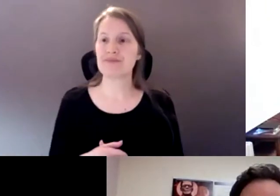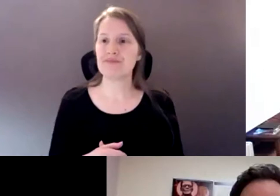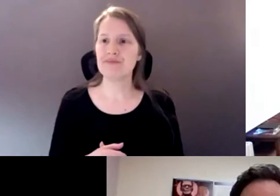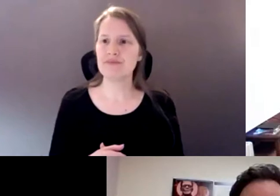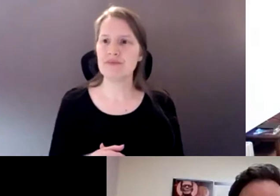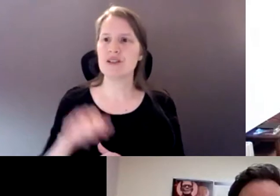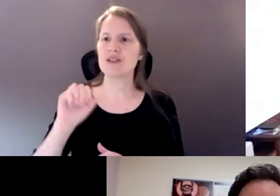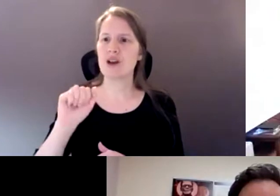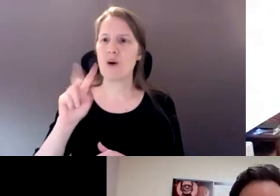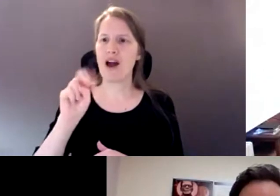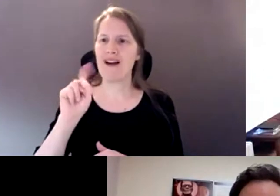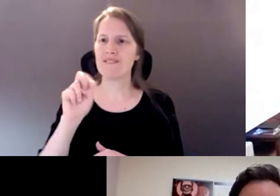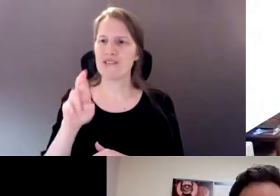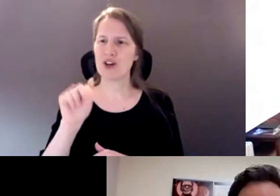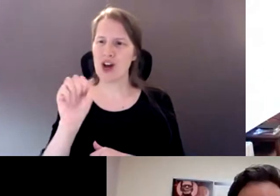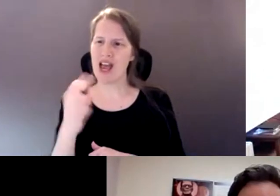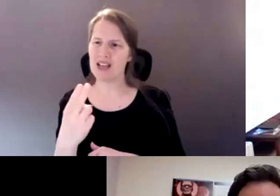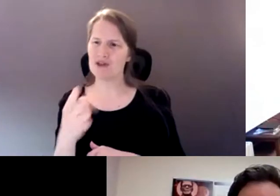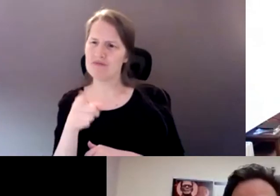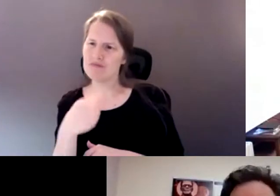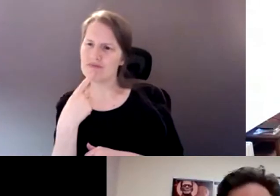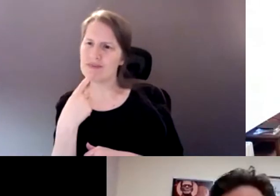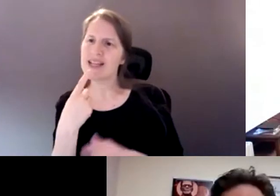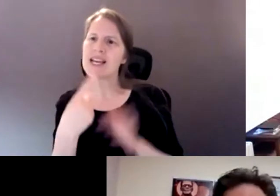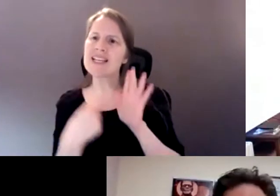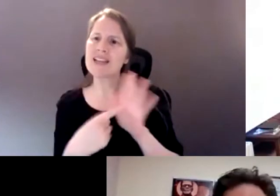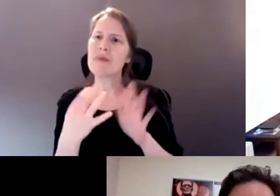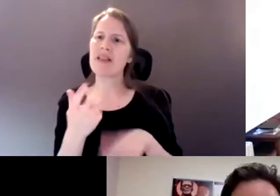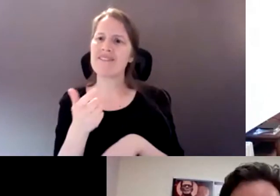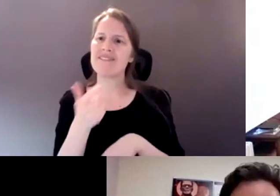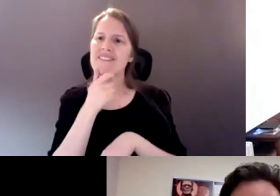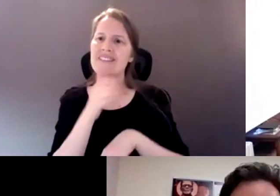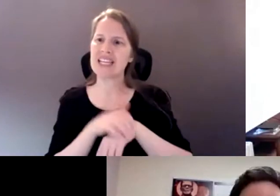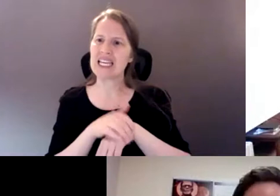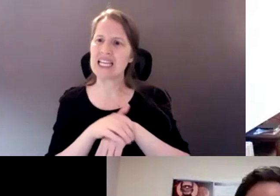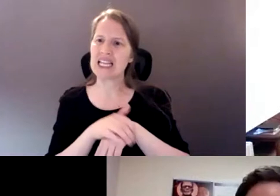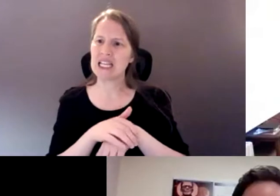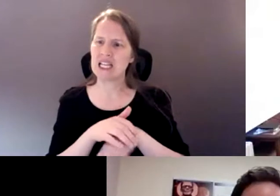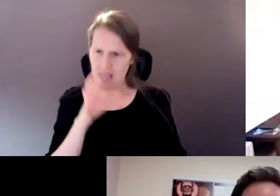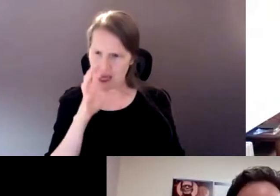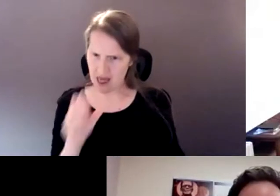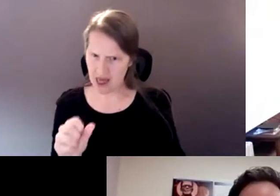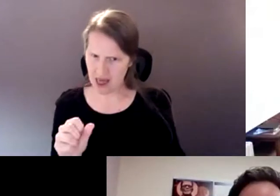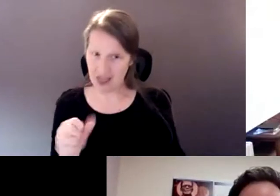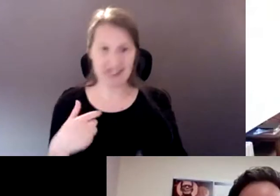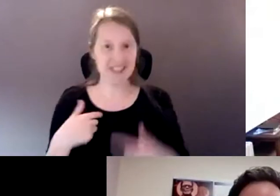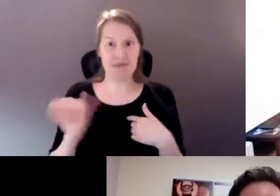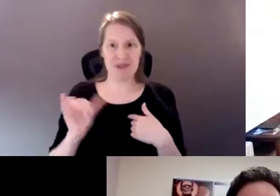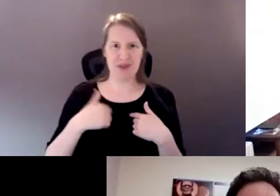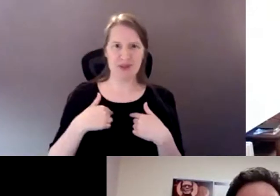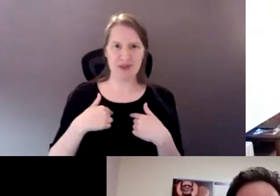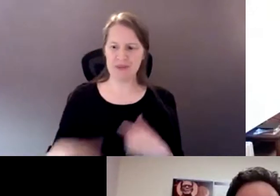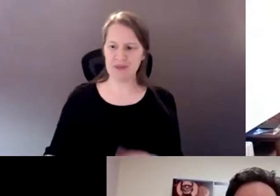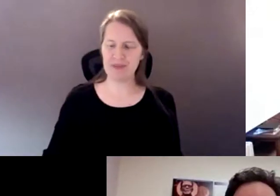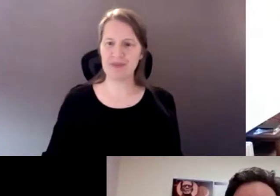Avner Ash was intrigued by the example from England, as I said in the introduction, I am too, and was